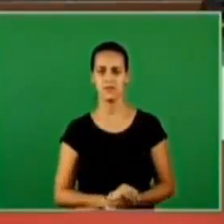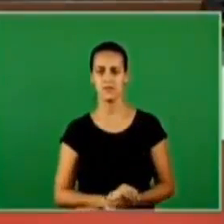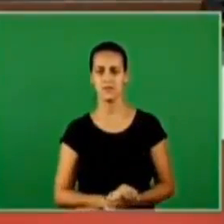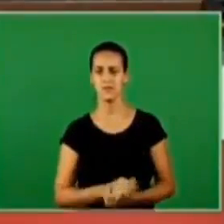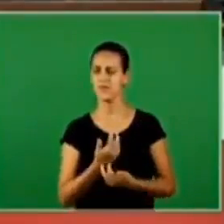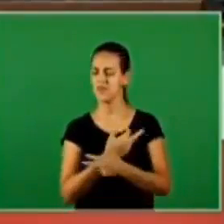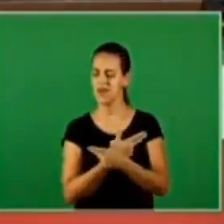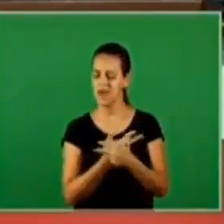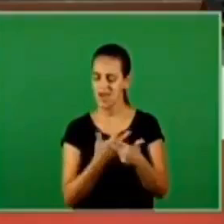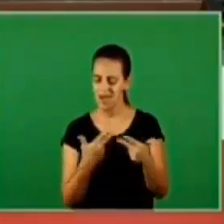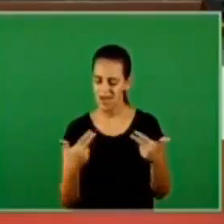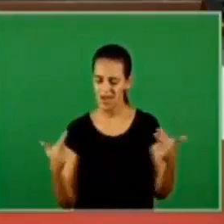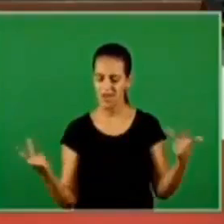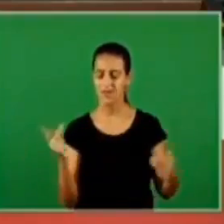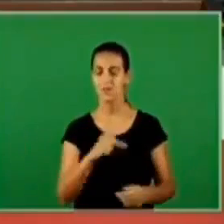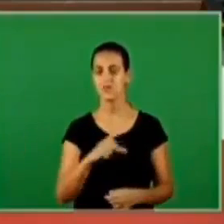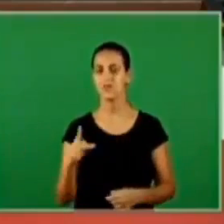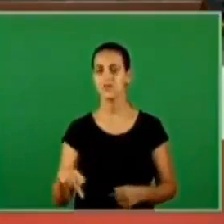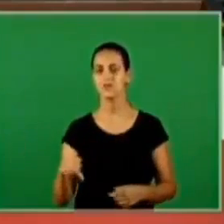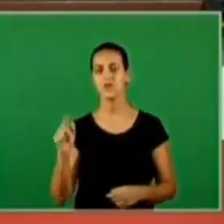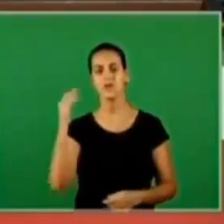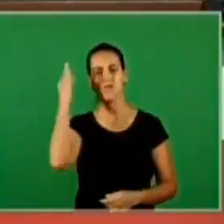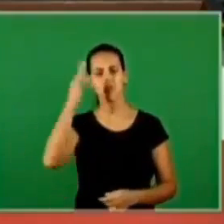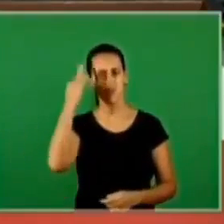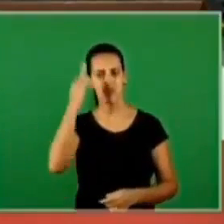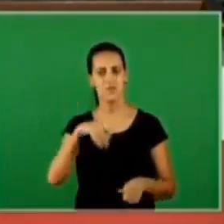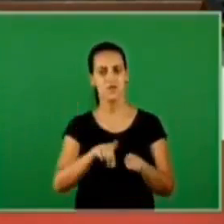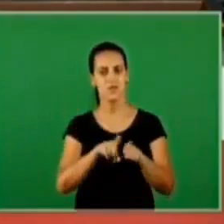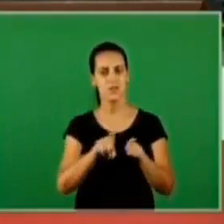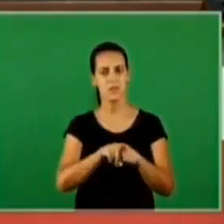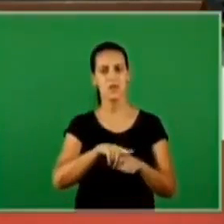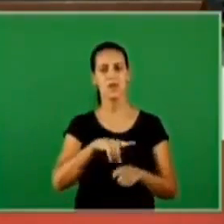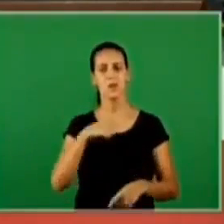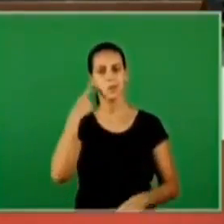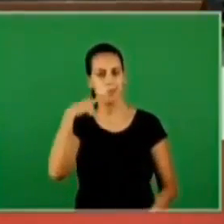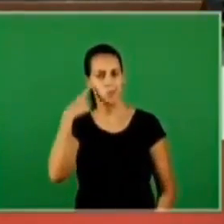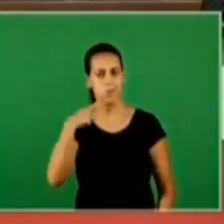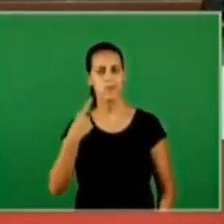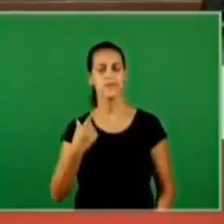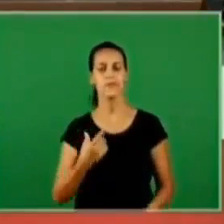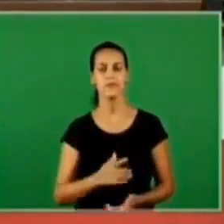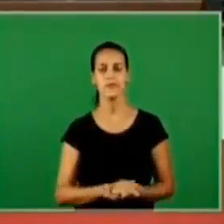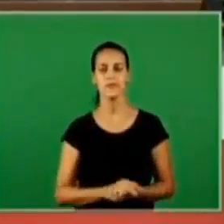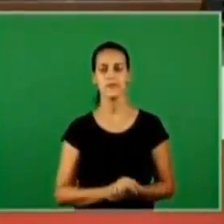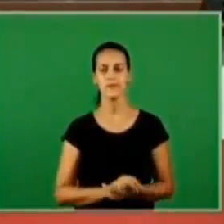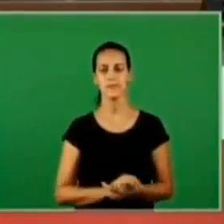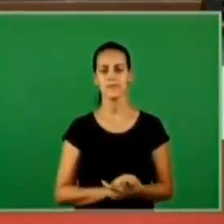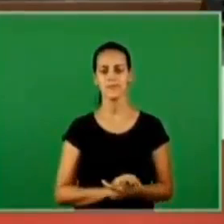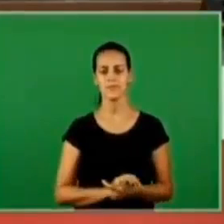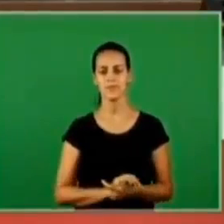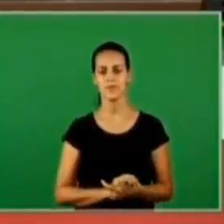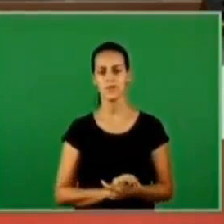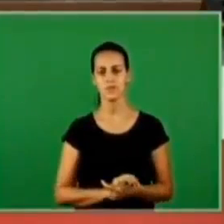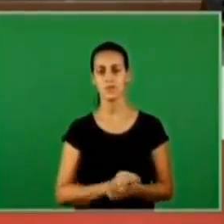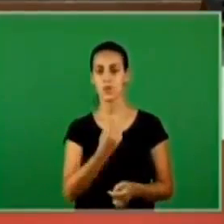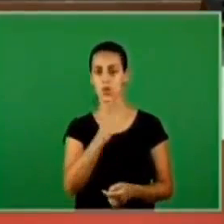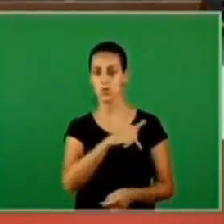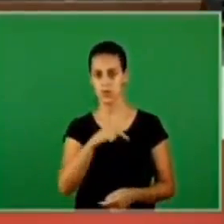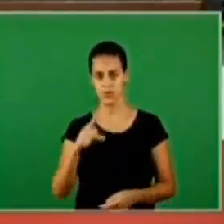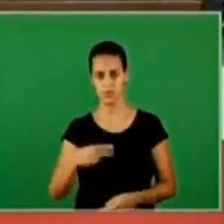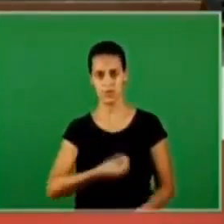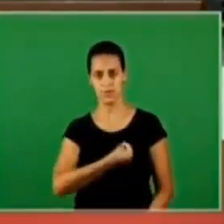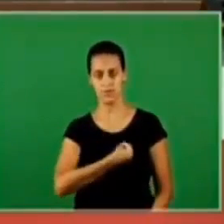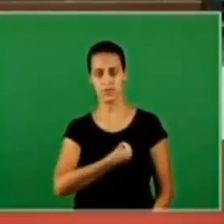psychiatry, many teachers in the area of philosophy and law, and one of the